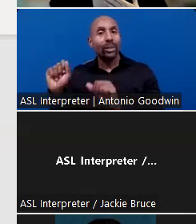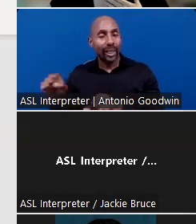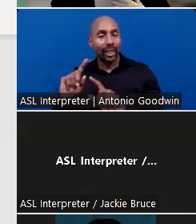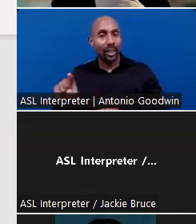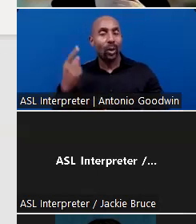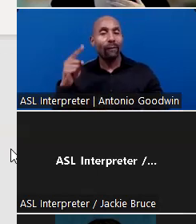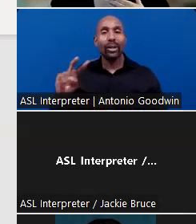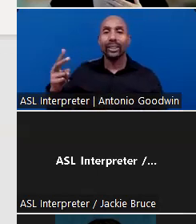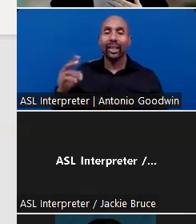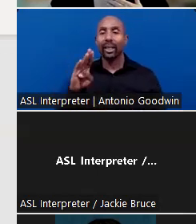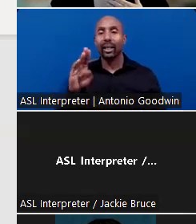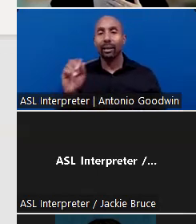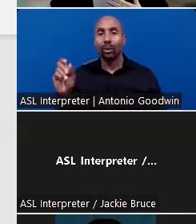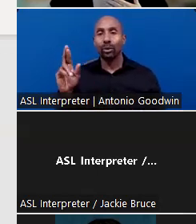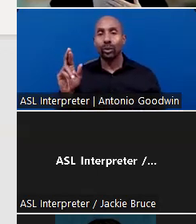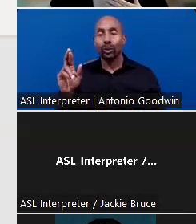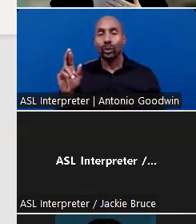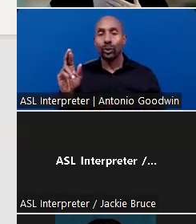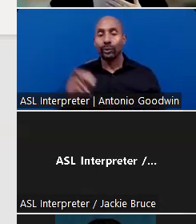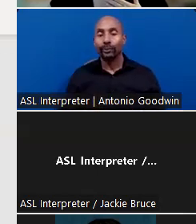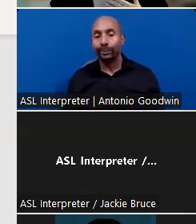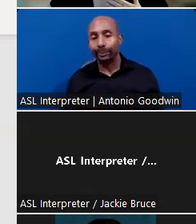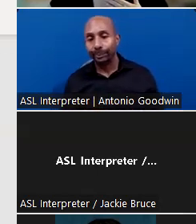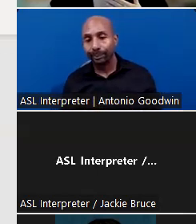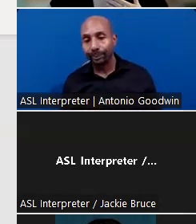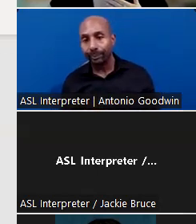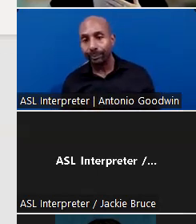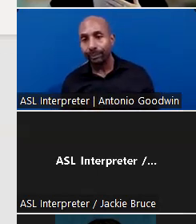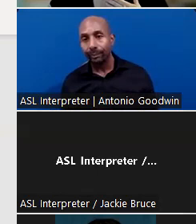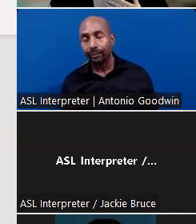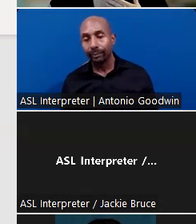I do not know when the second dose will be,